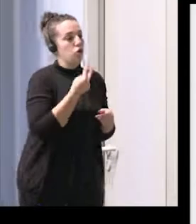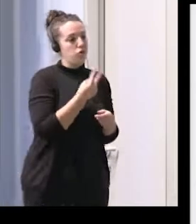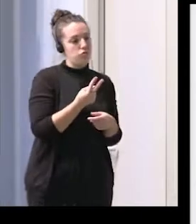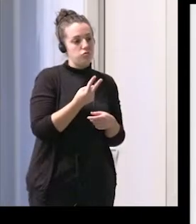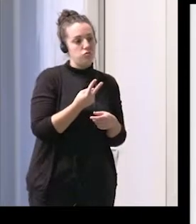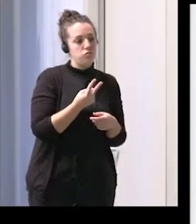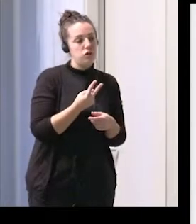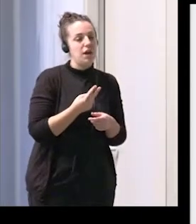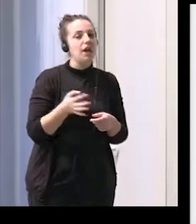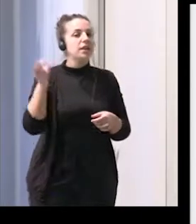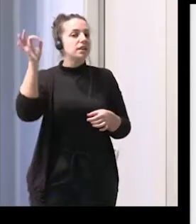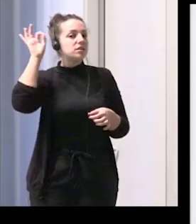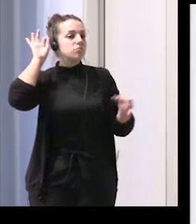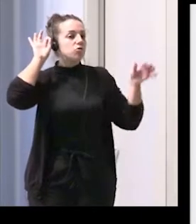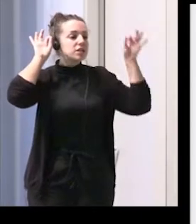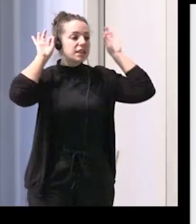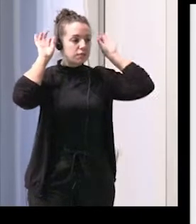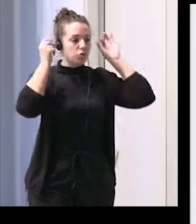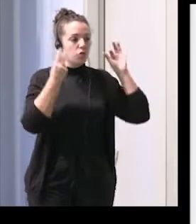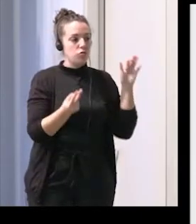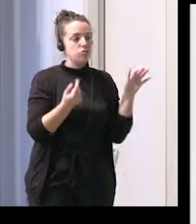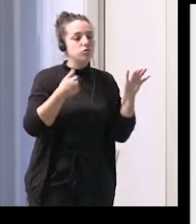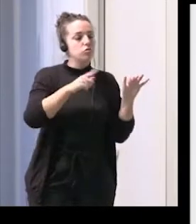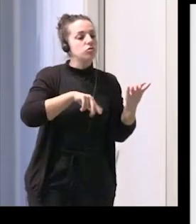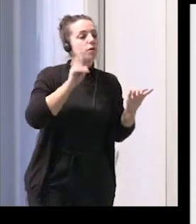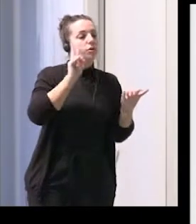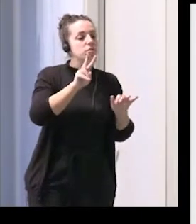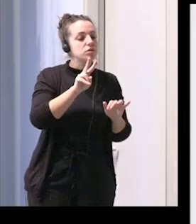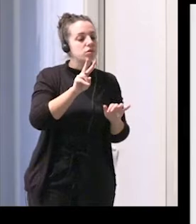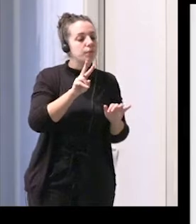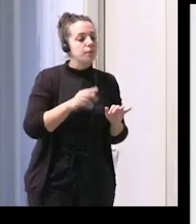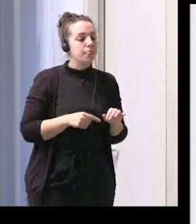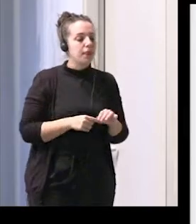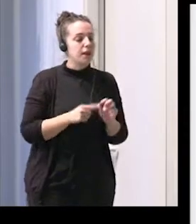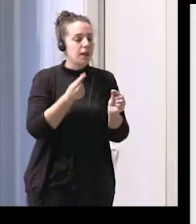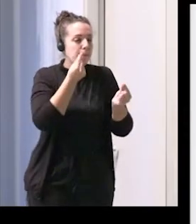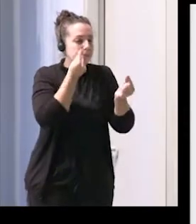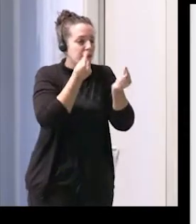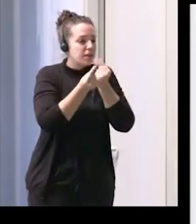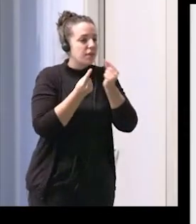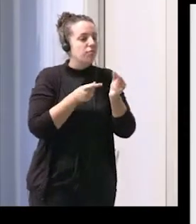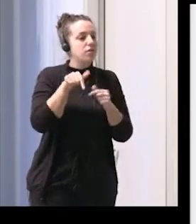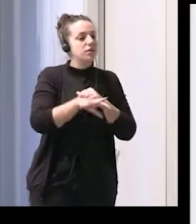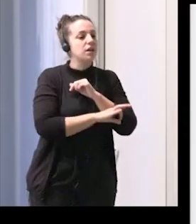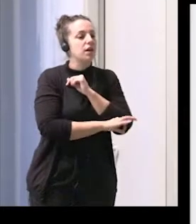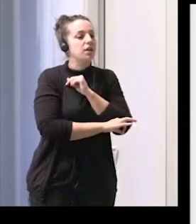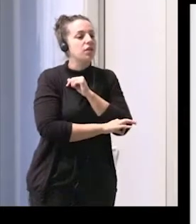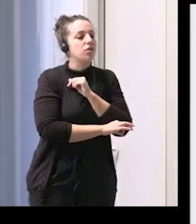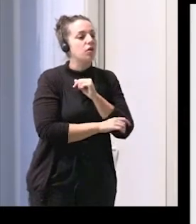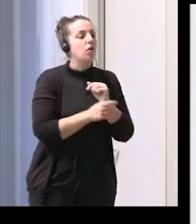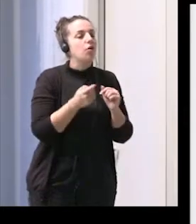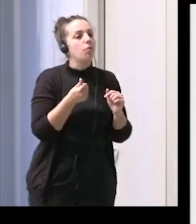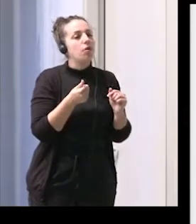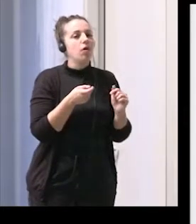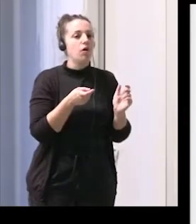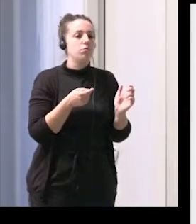the perception of intraoral timing cues on this task is still in deficit in children who use 2